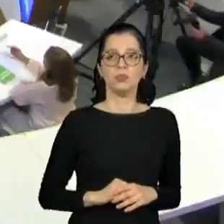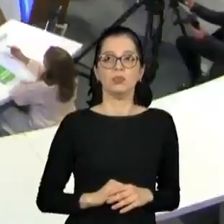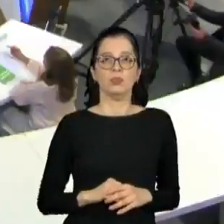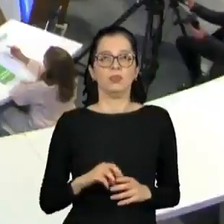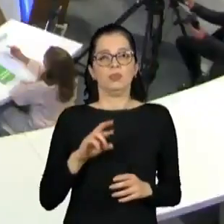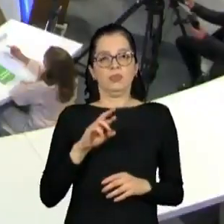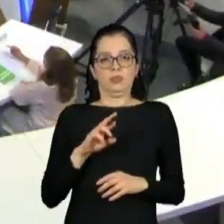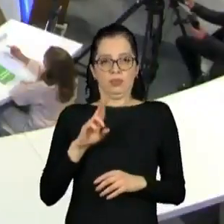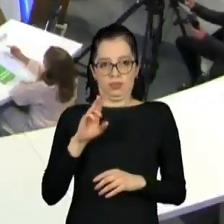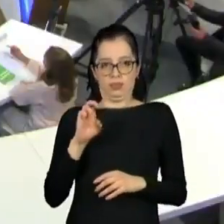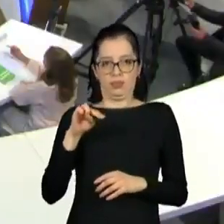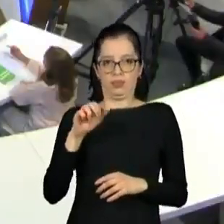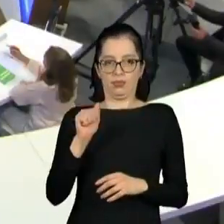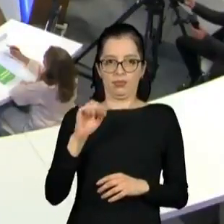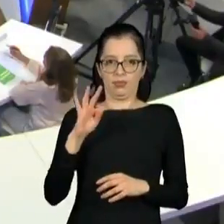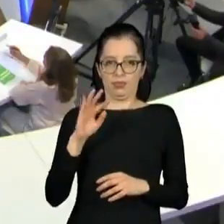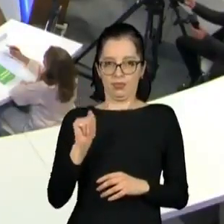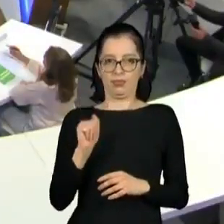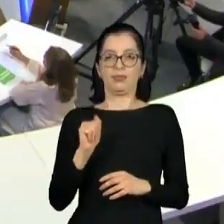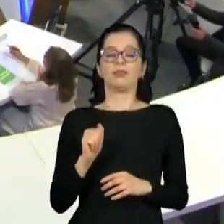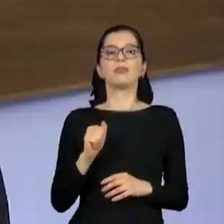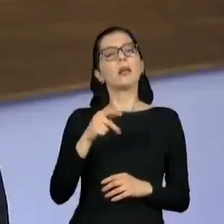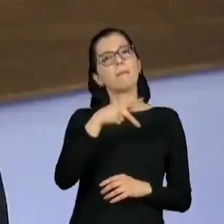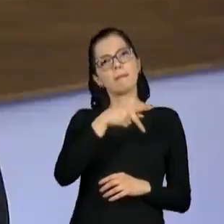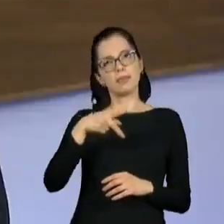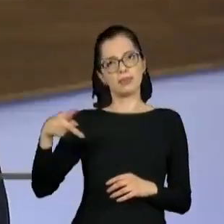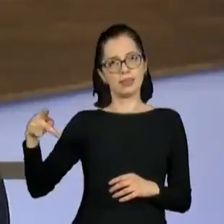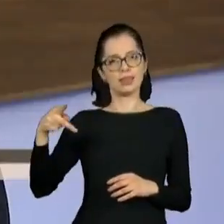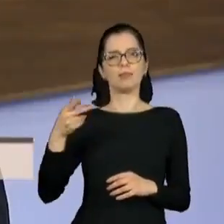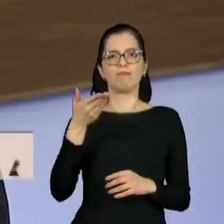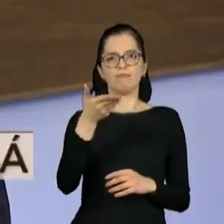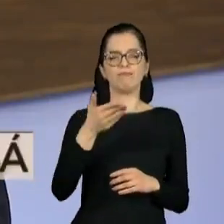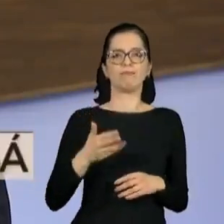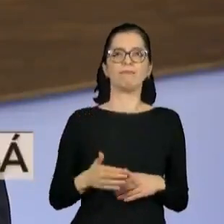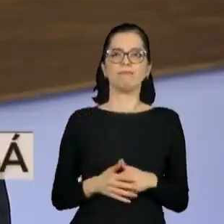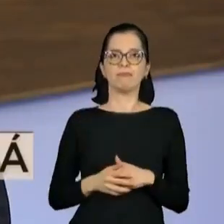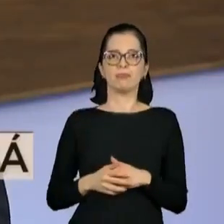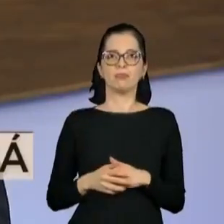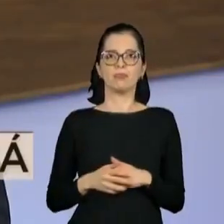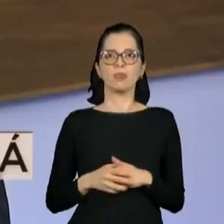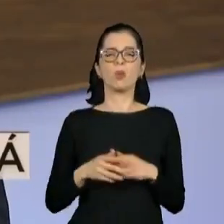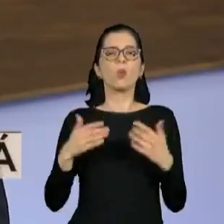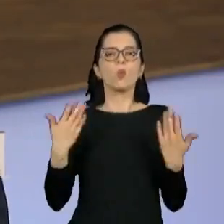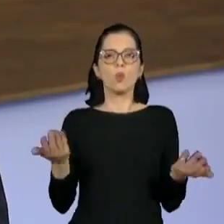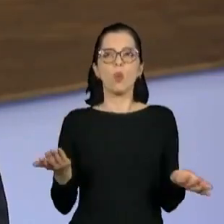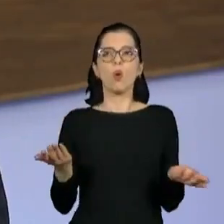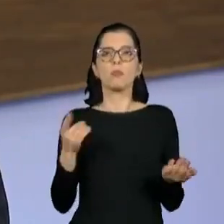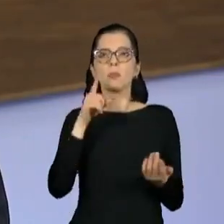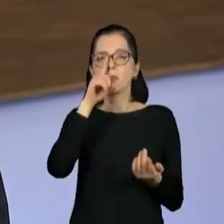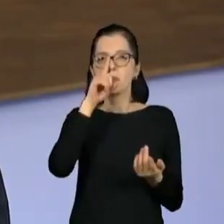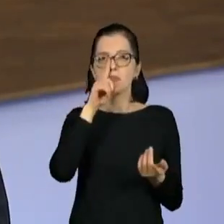Presidente Robson, qual o maior risco que corremos, né, na COP